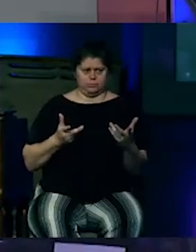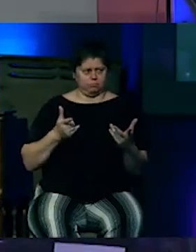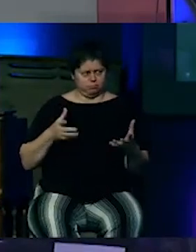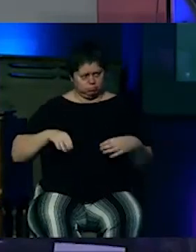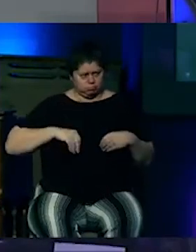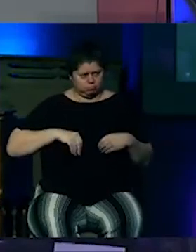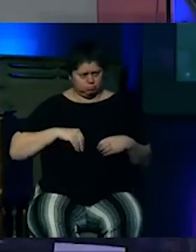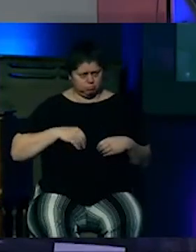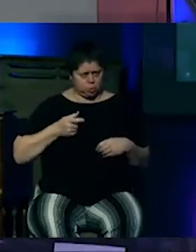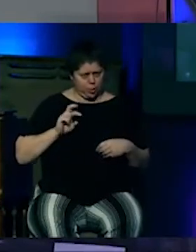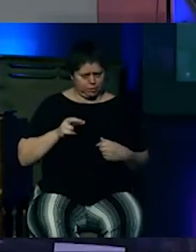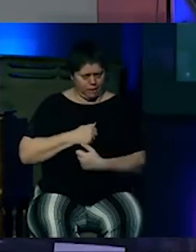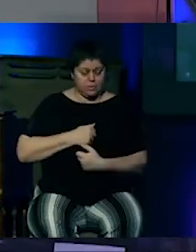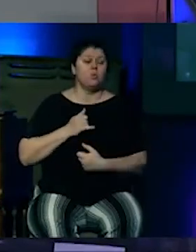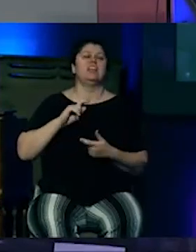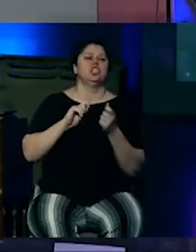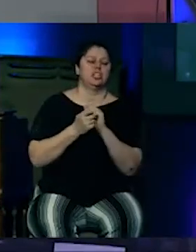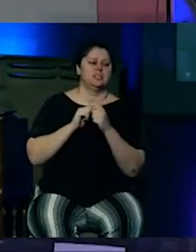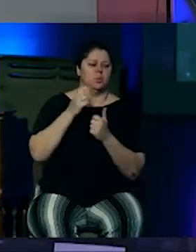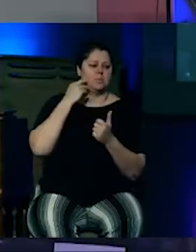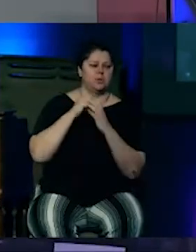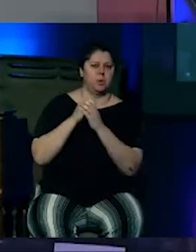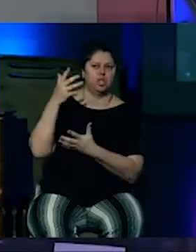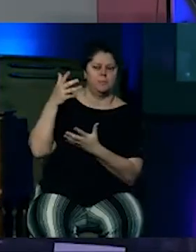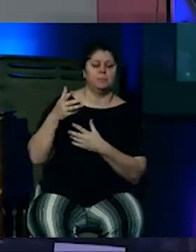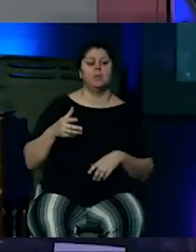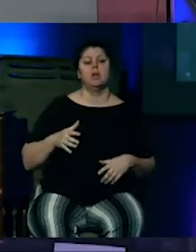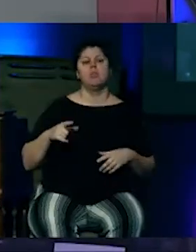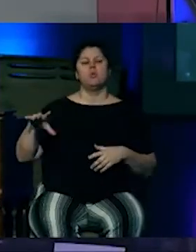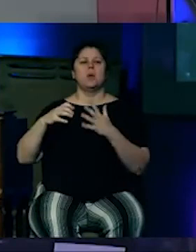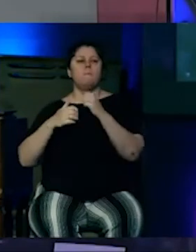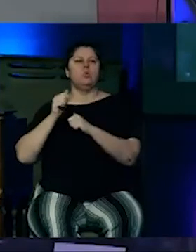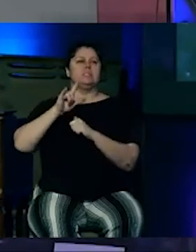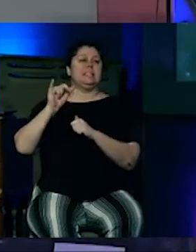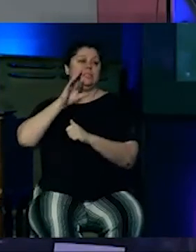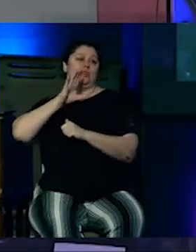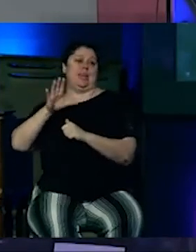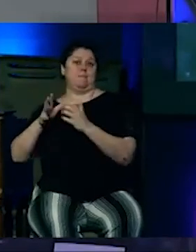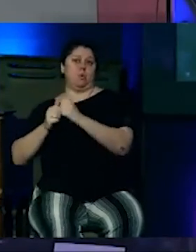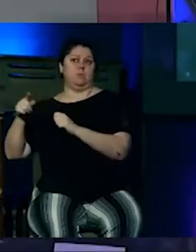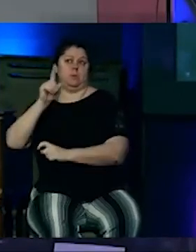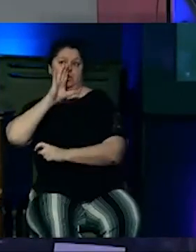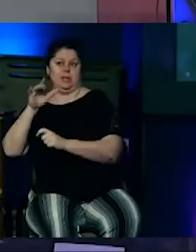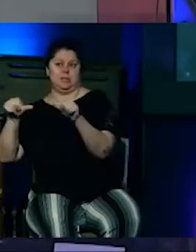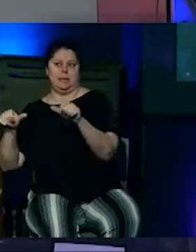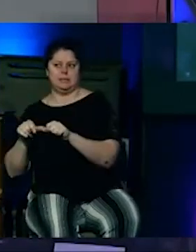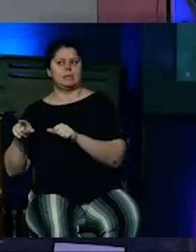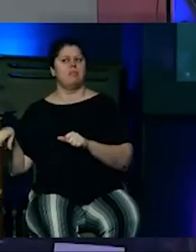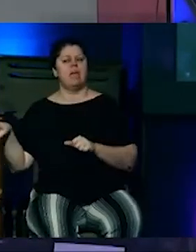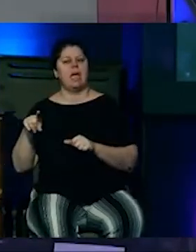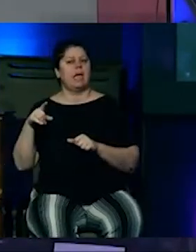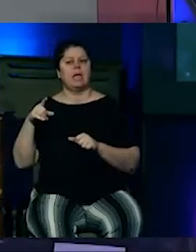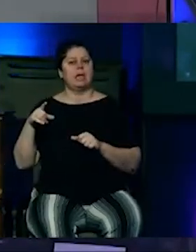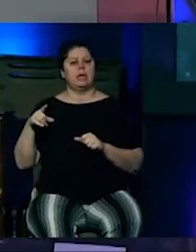accepted, and that changes the worship. Whereas I think in maybe some of those mostly straight spaces, they don't actually know that they're